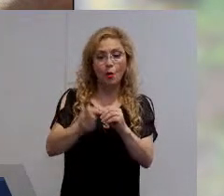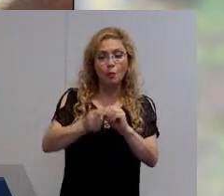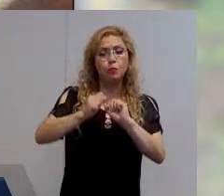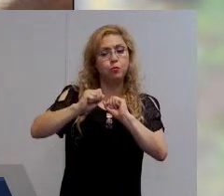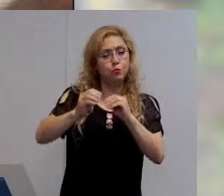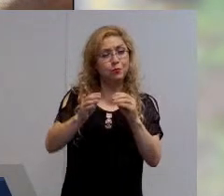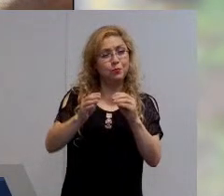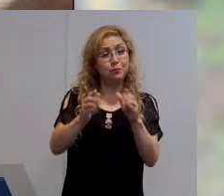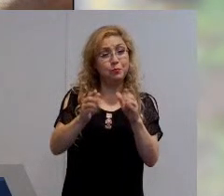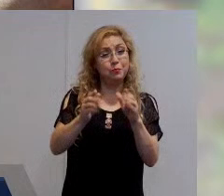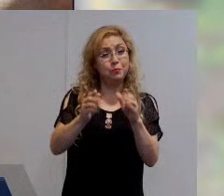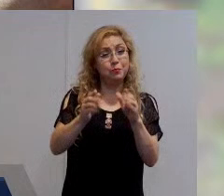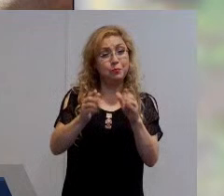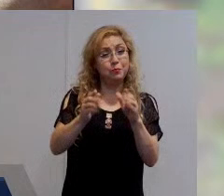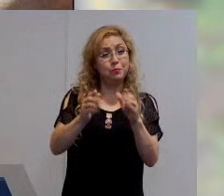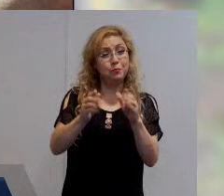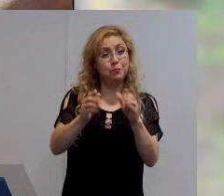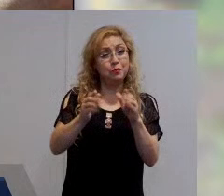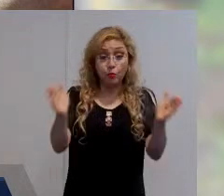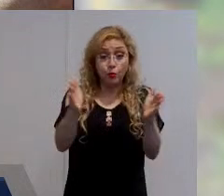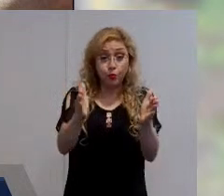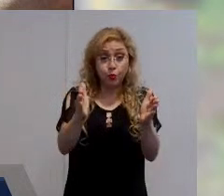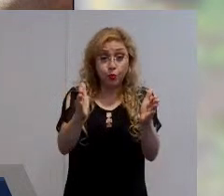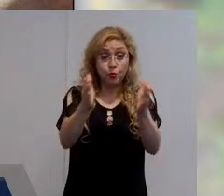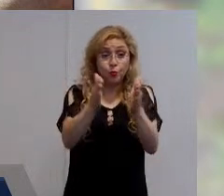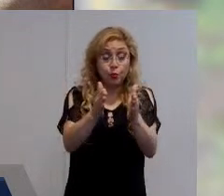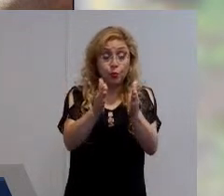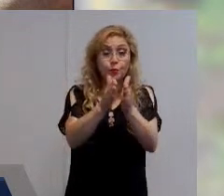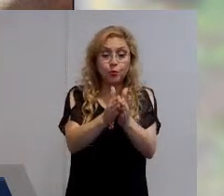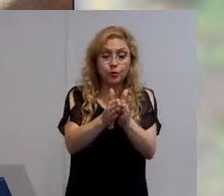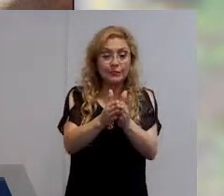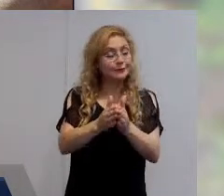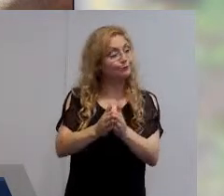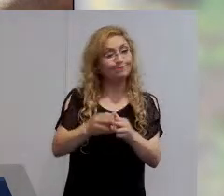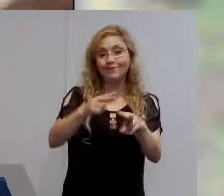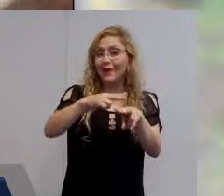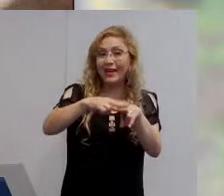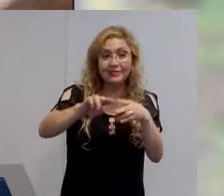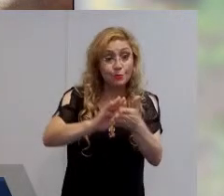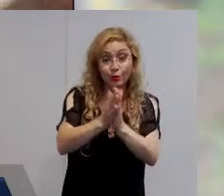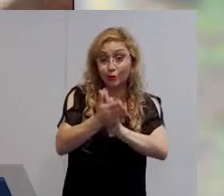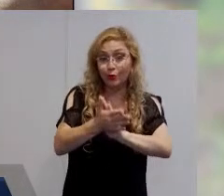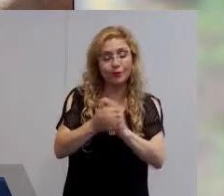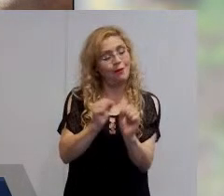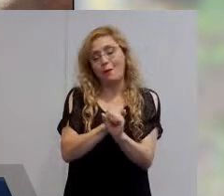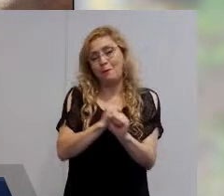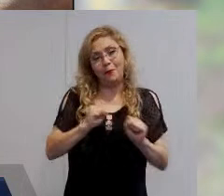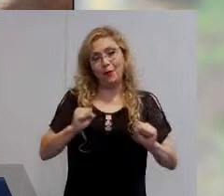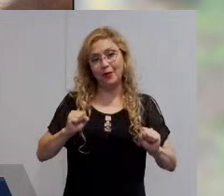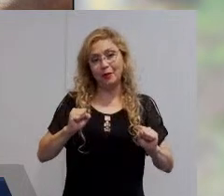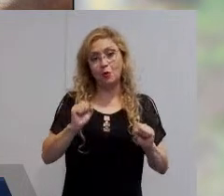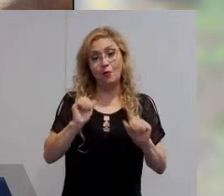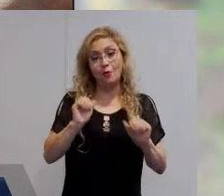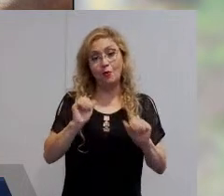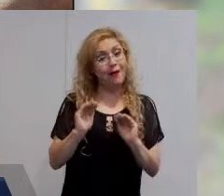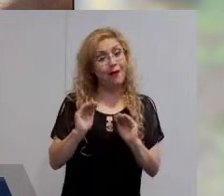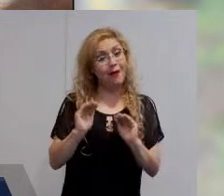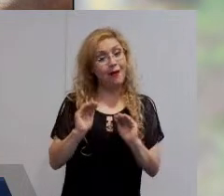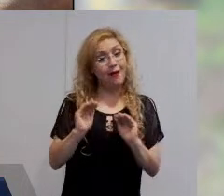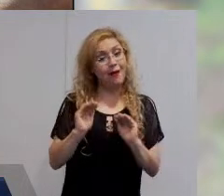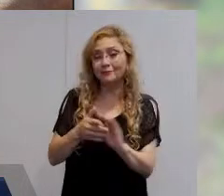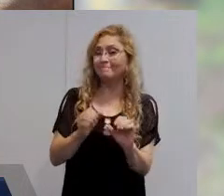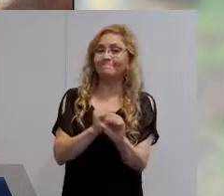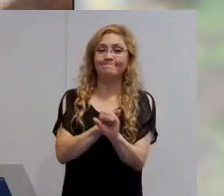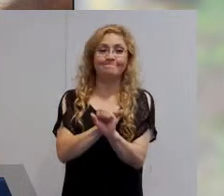hectares of production. We have lost traditional crops. We do not do everything that we could with quinoa. We do